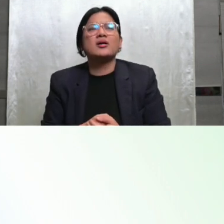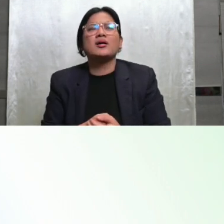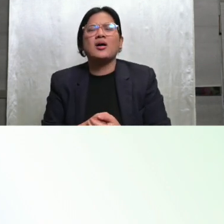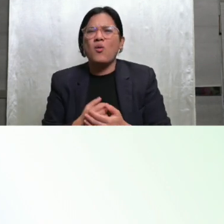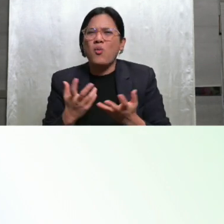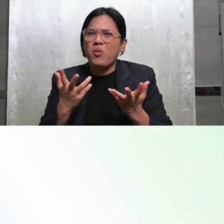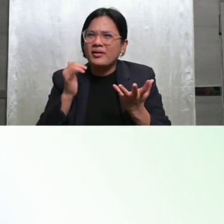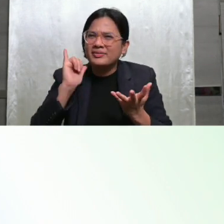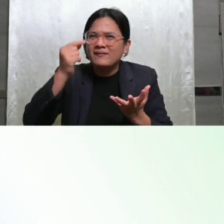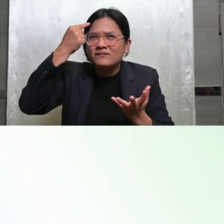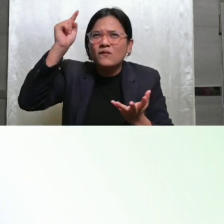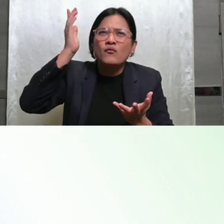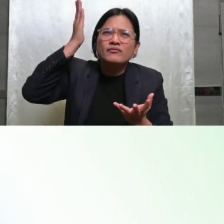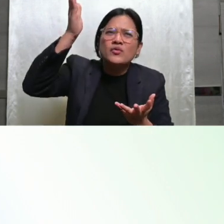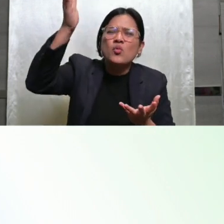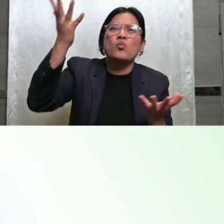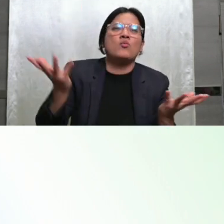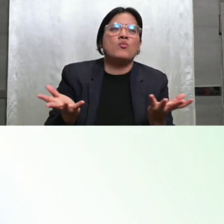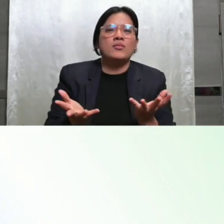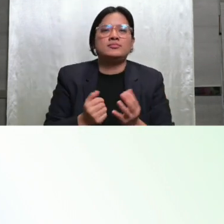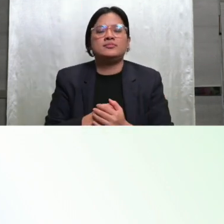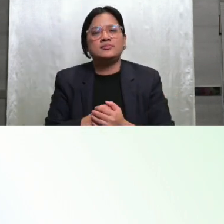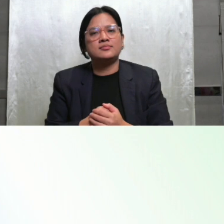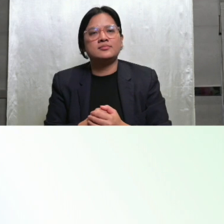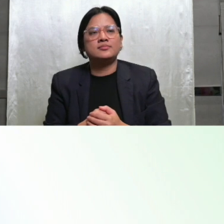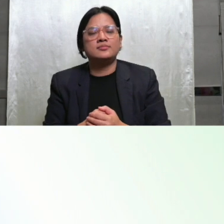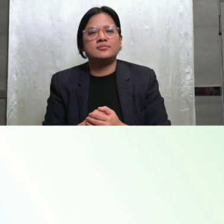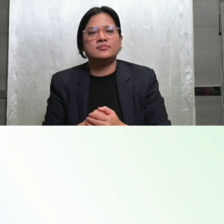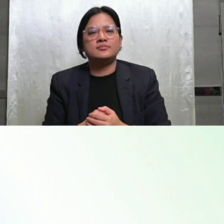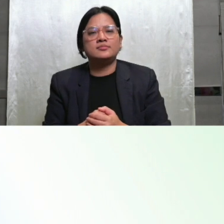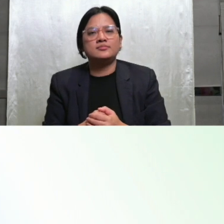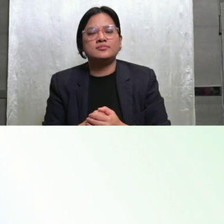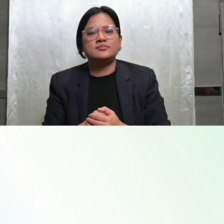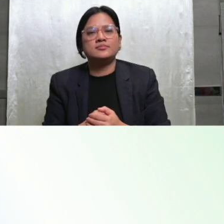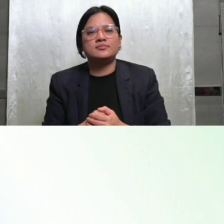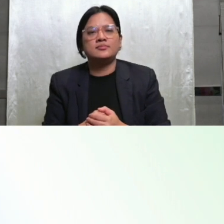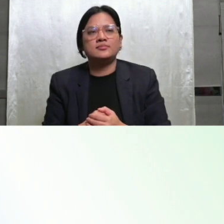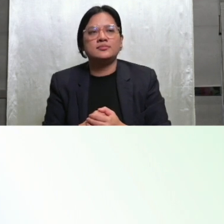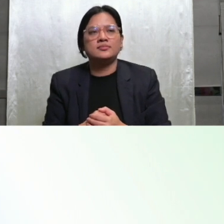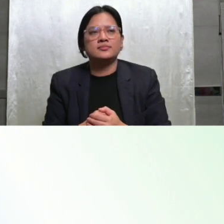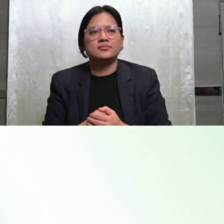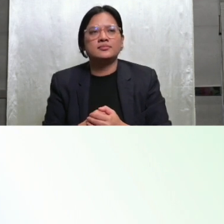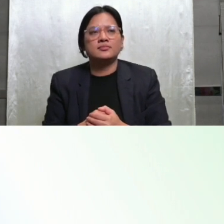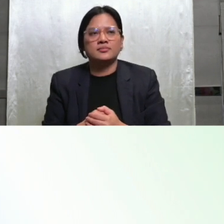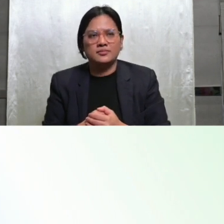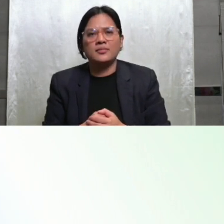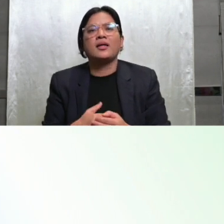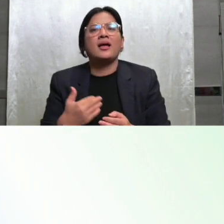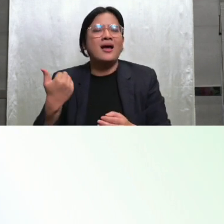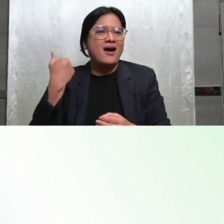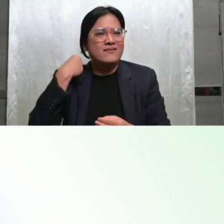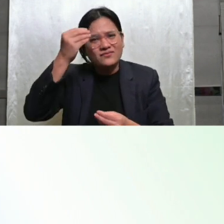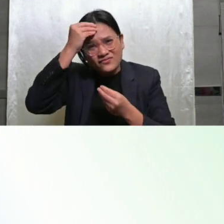that actually the World Economic Forum reflects that the 21st century skills, soft